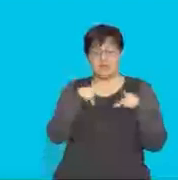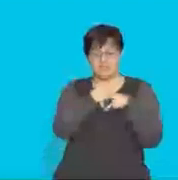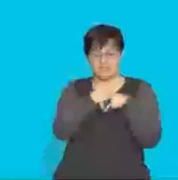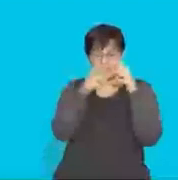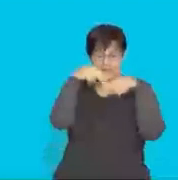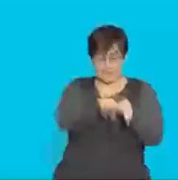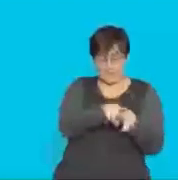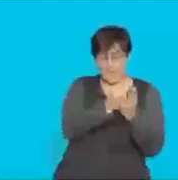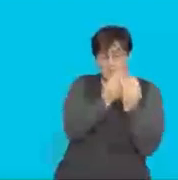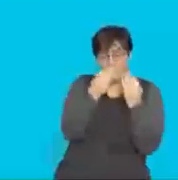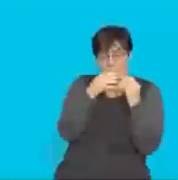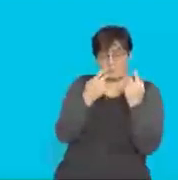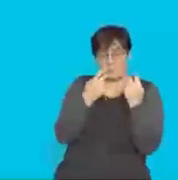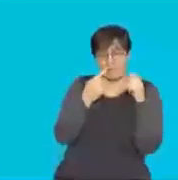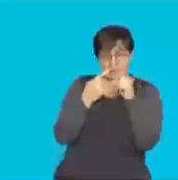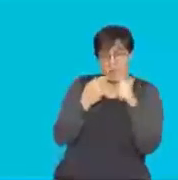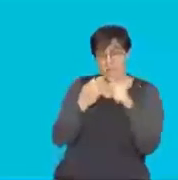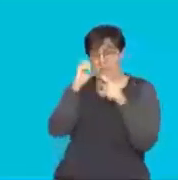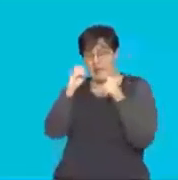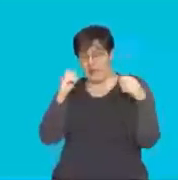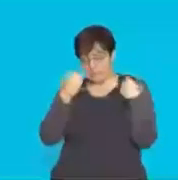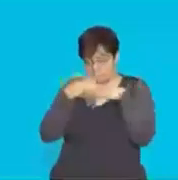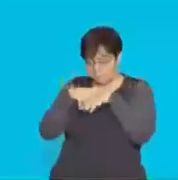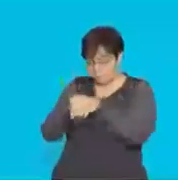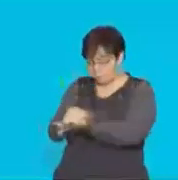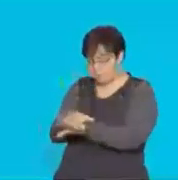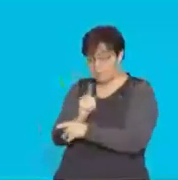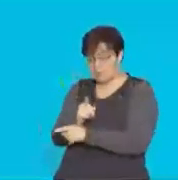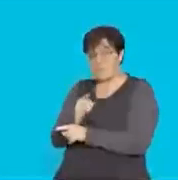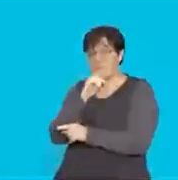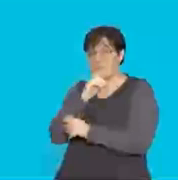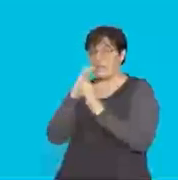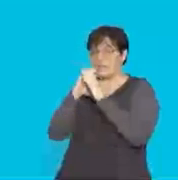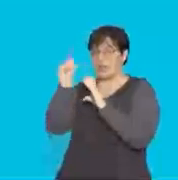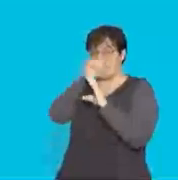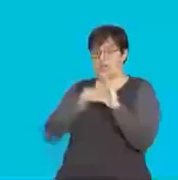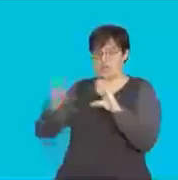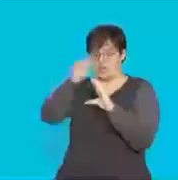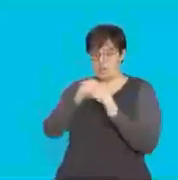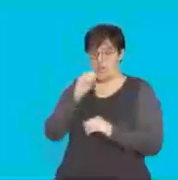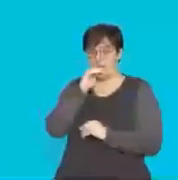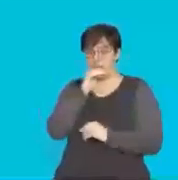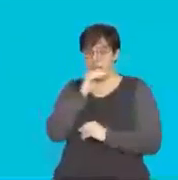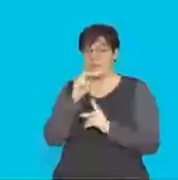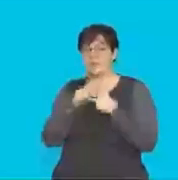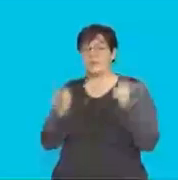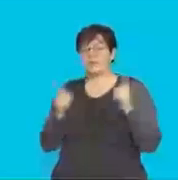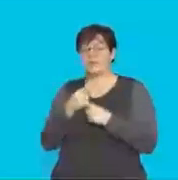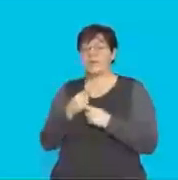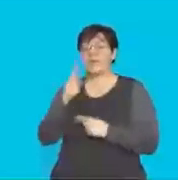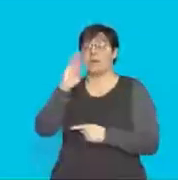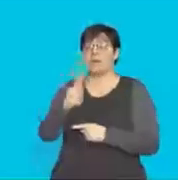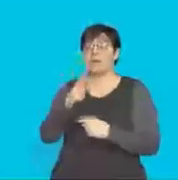it's good to often use the gametes by indicating that they are circled, and that helps to differentiate that these are